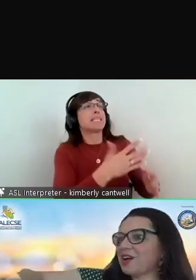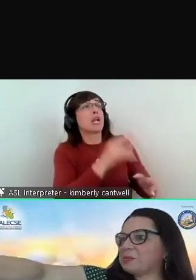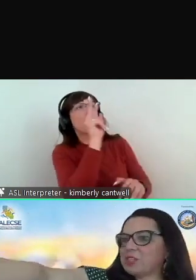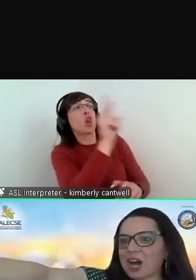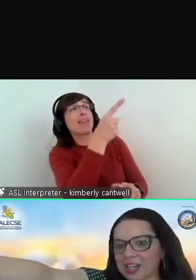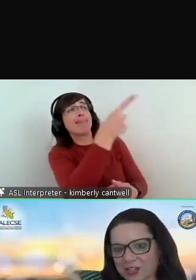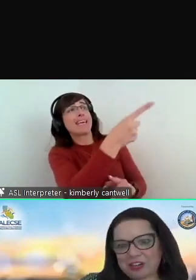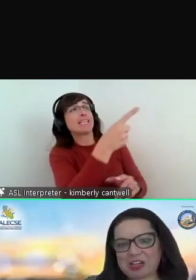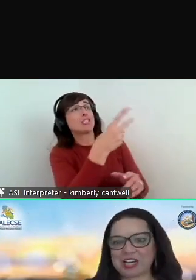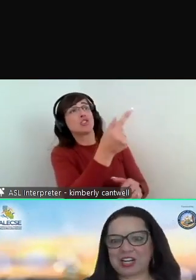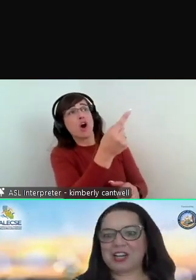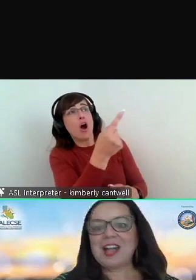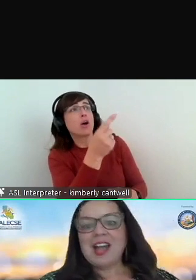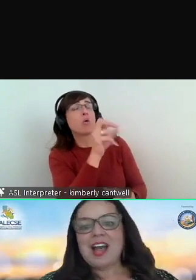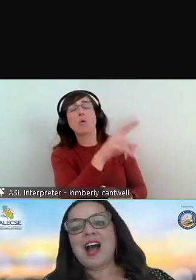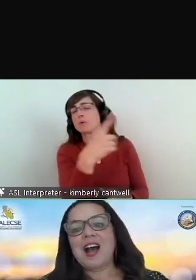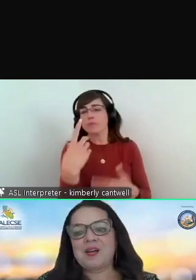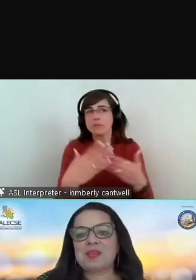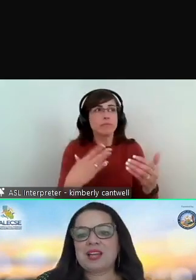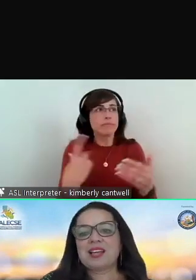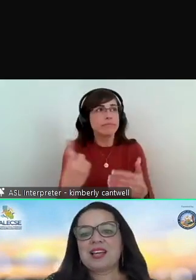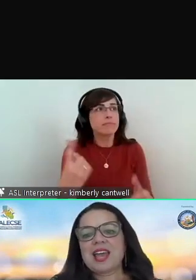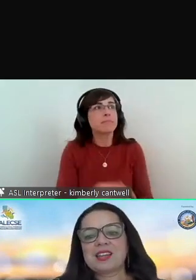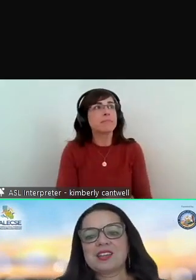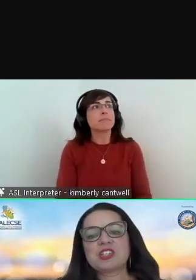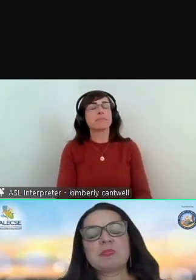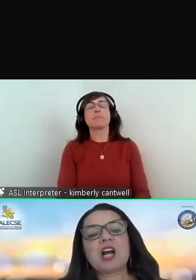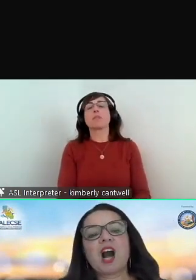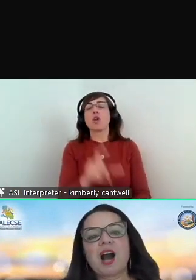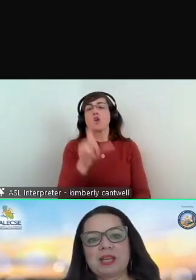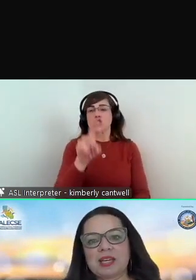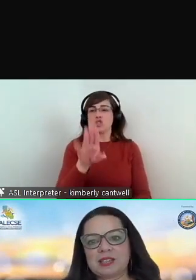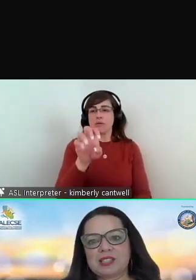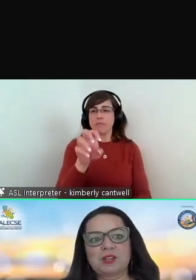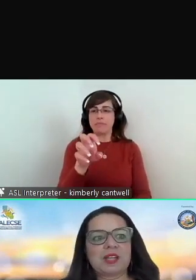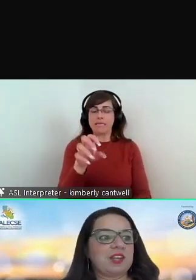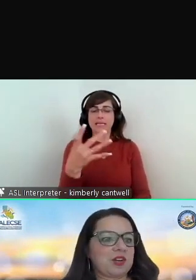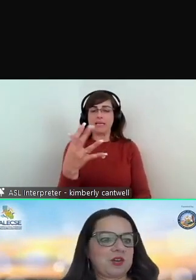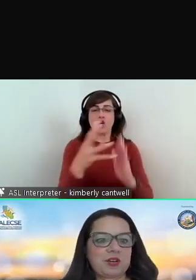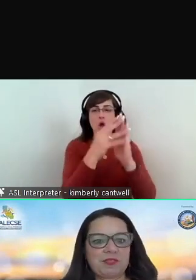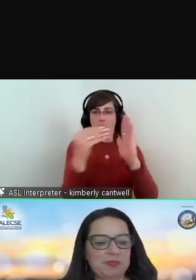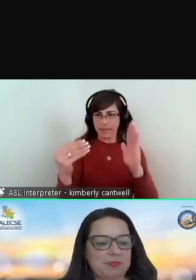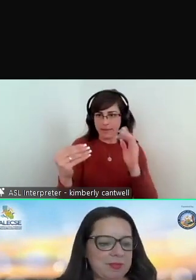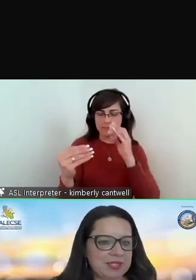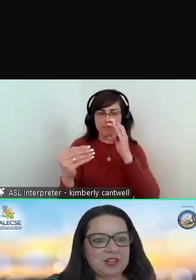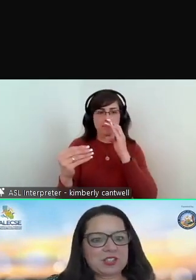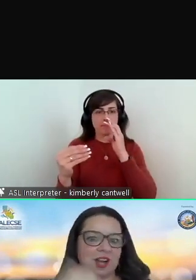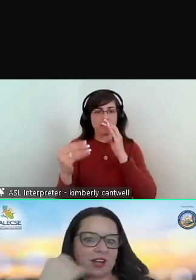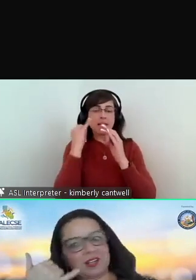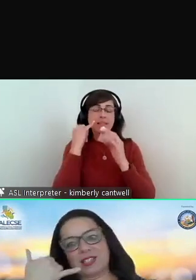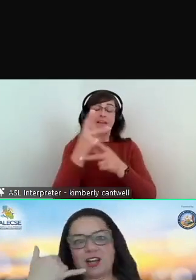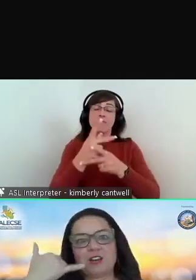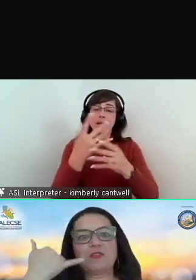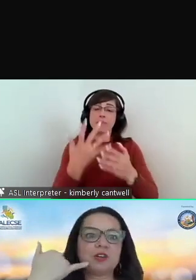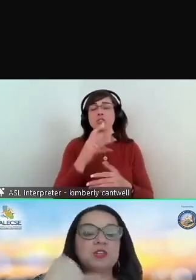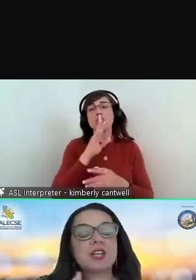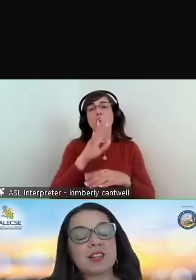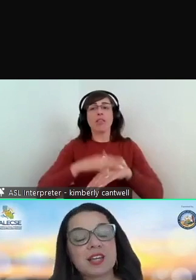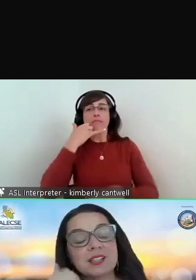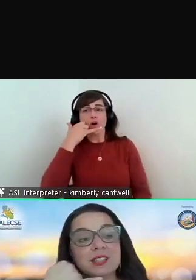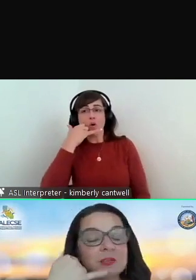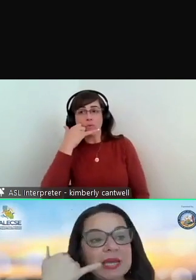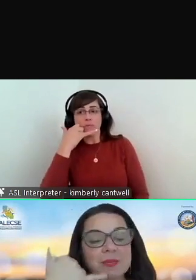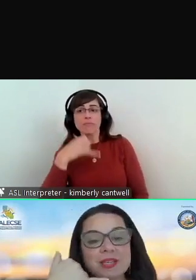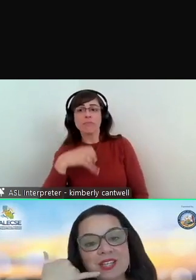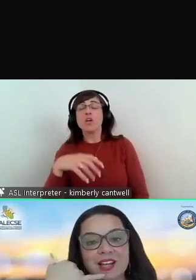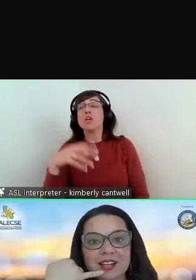this doggy over here. And there should be copying. So like, if babysitter is talking on the cell phone, you saw like